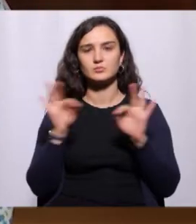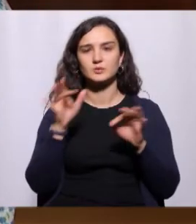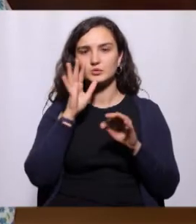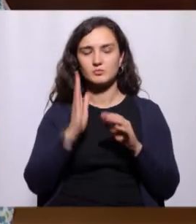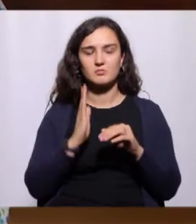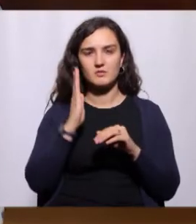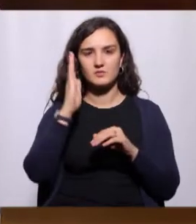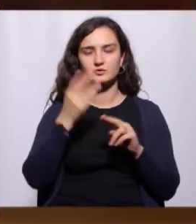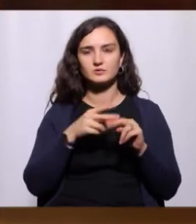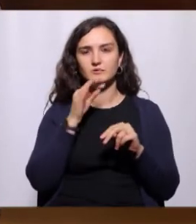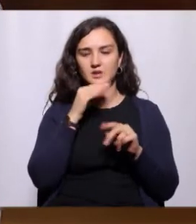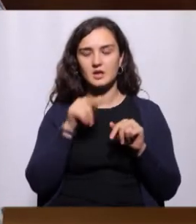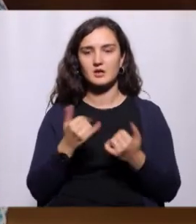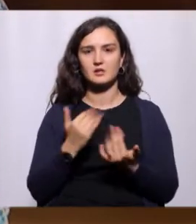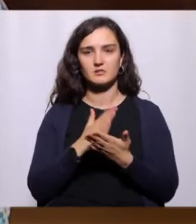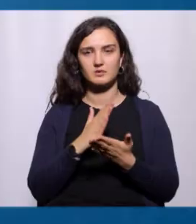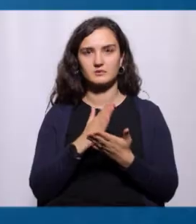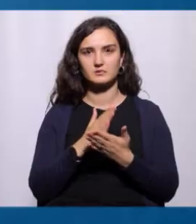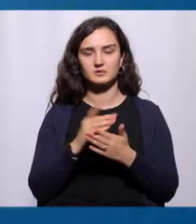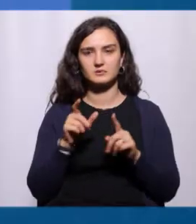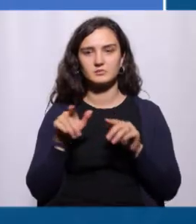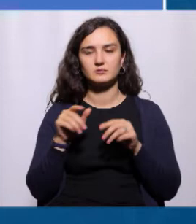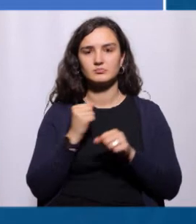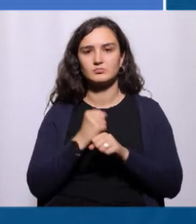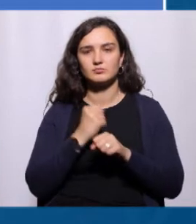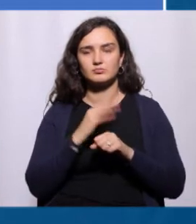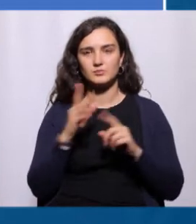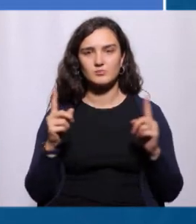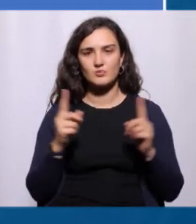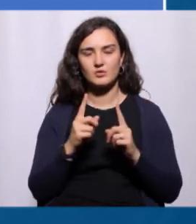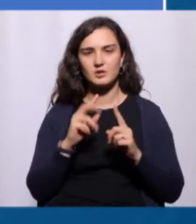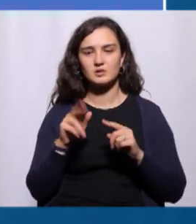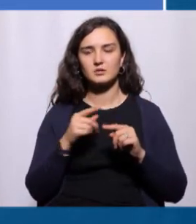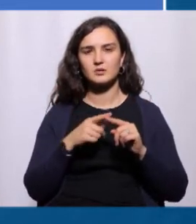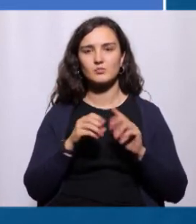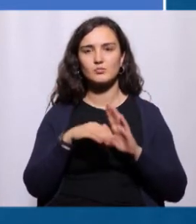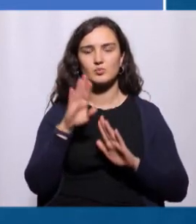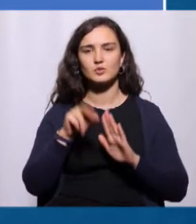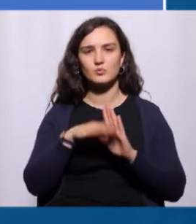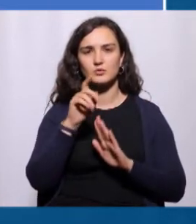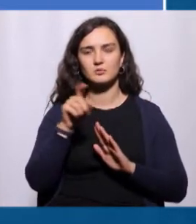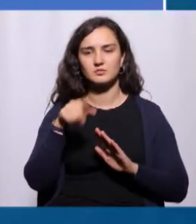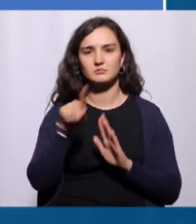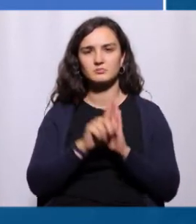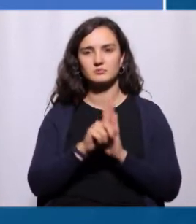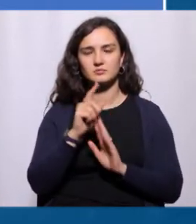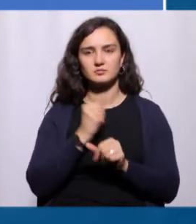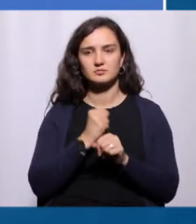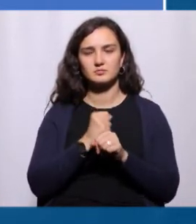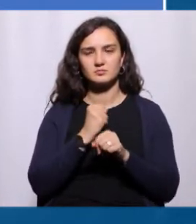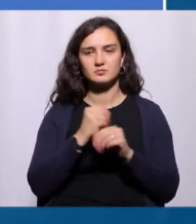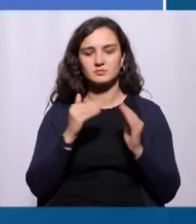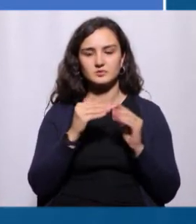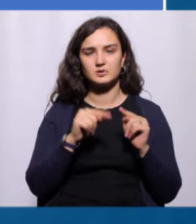the future than we have now. The working week will be shorter and more people will start working